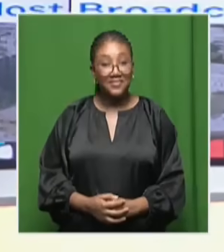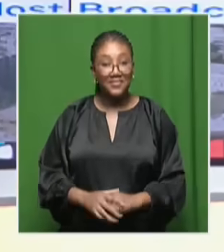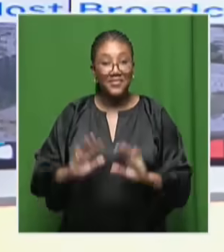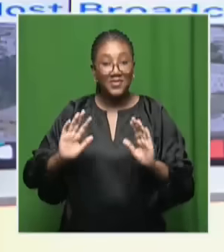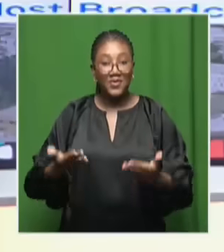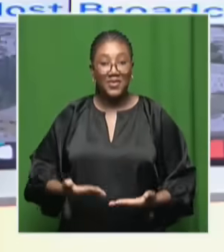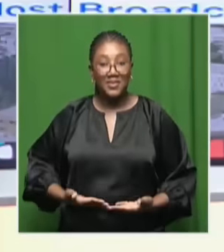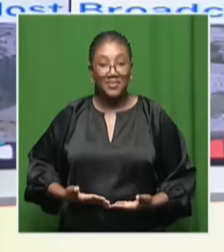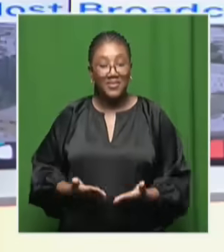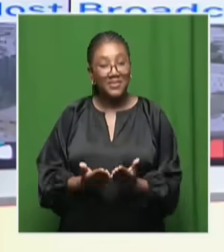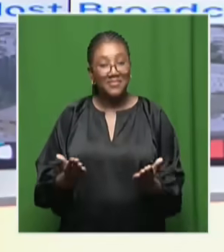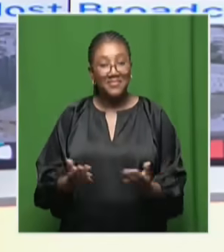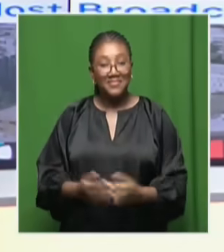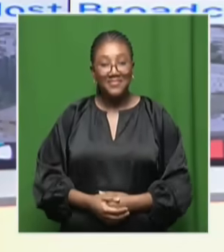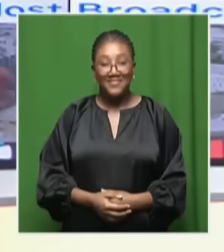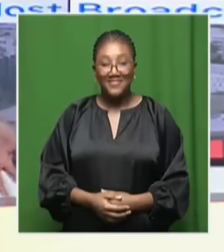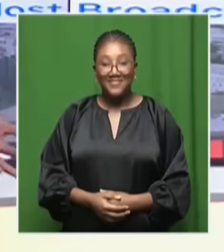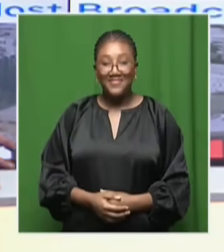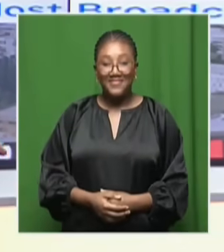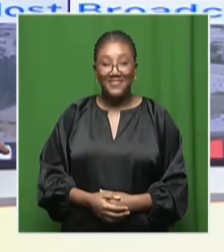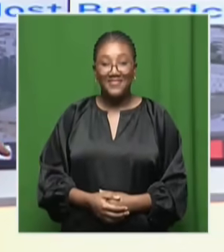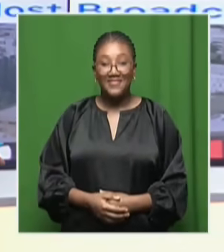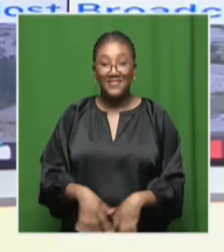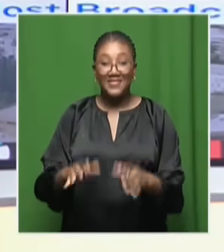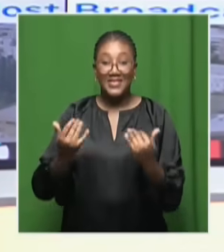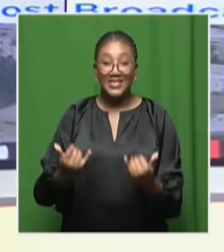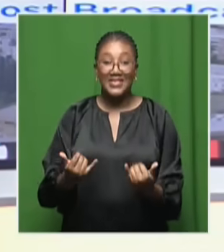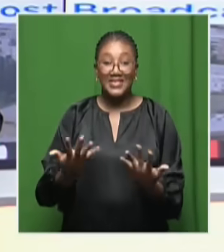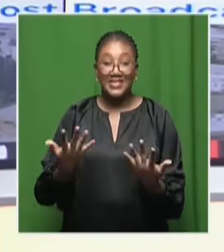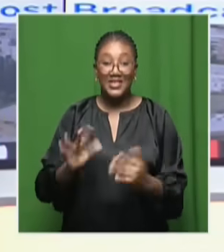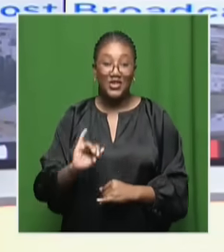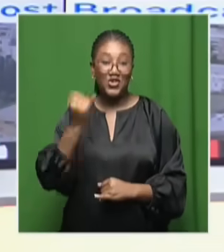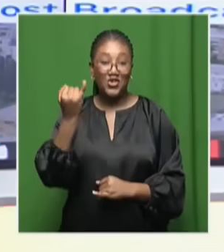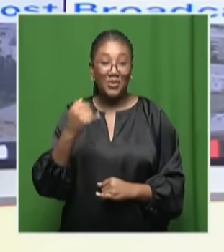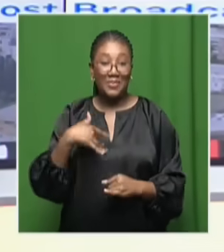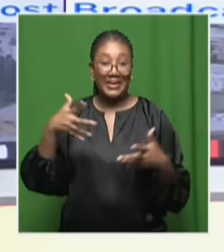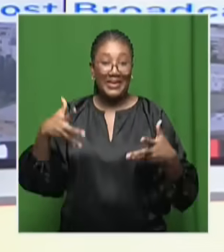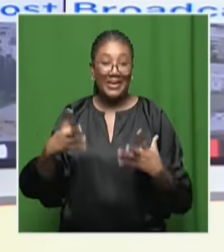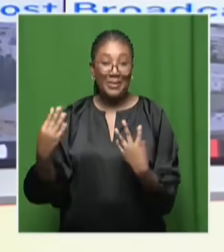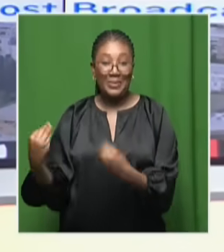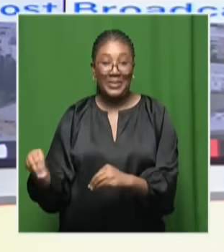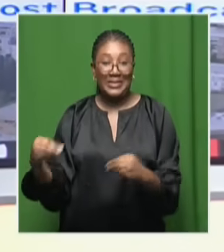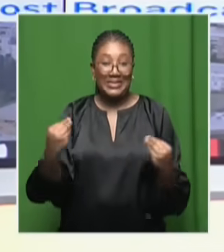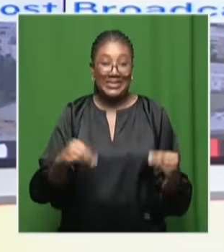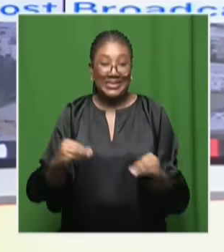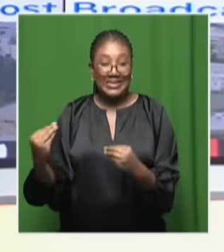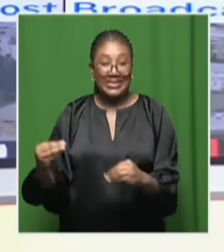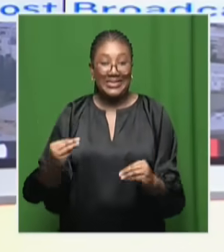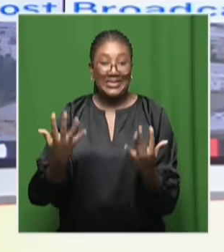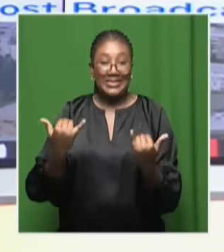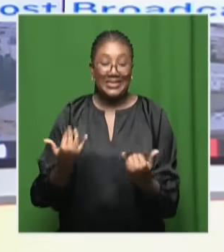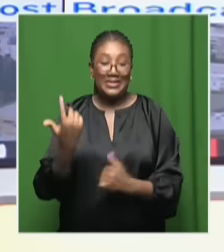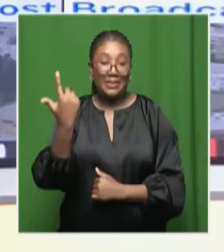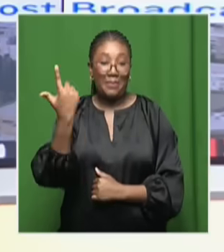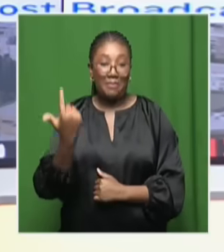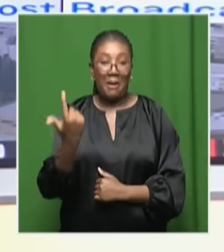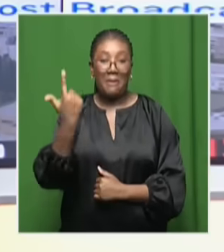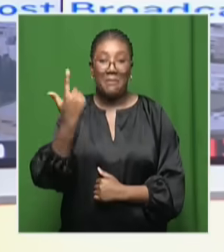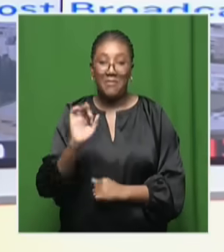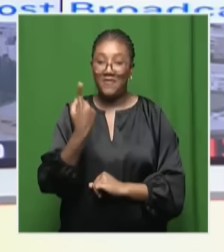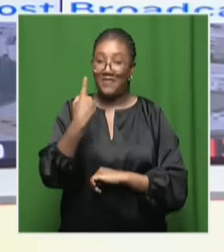Well, welcome back. Of course, the dawn has broken over Johannesburg, and of course, it's also just that historic moment, the first time